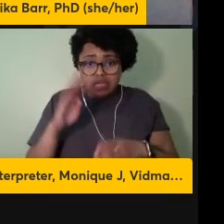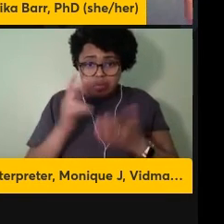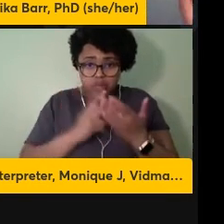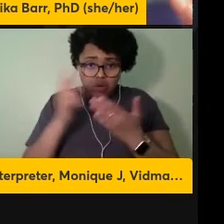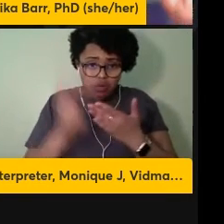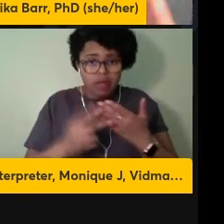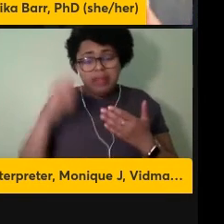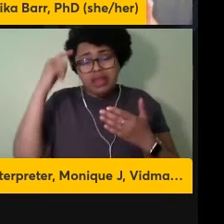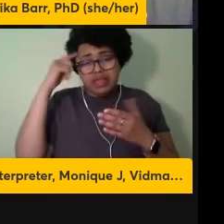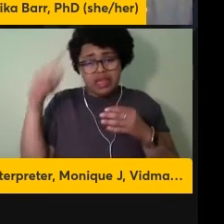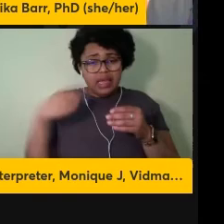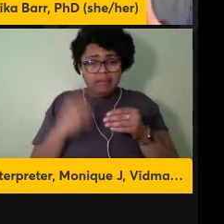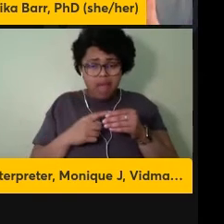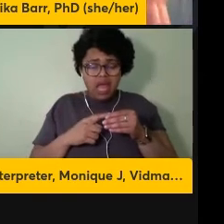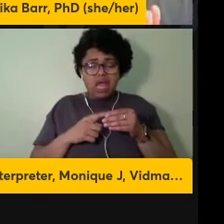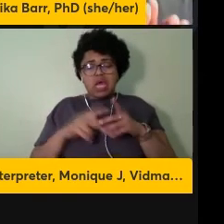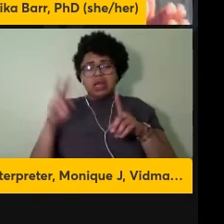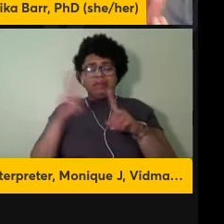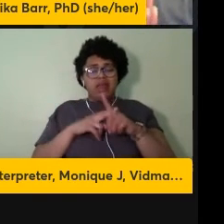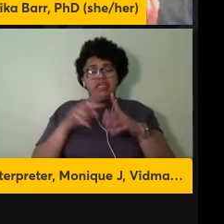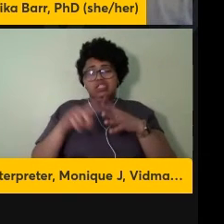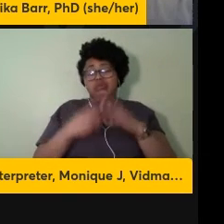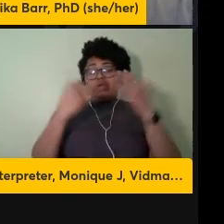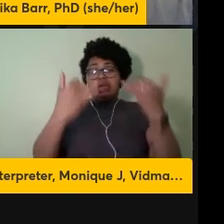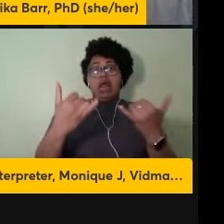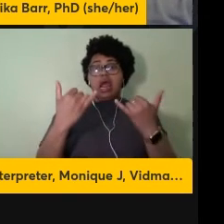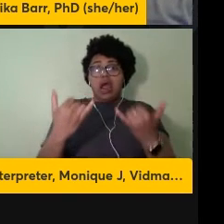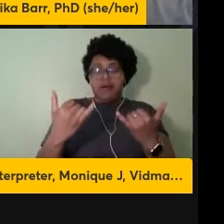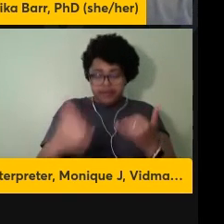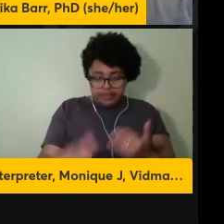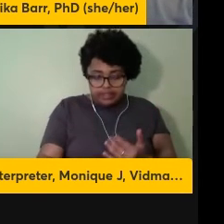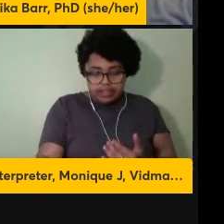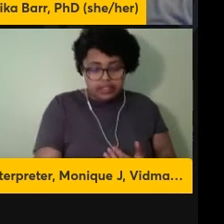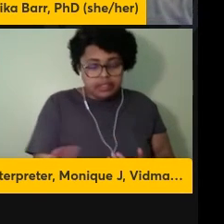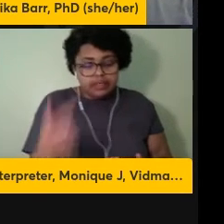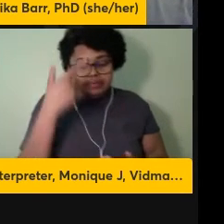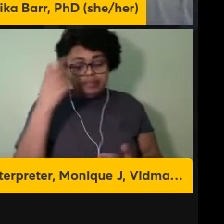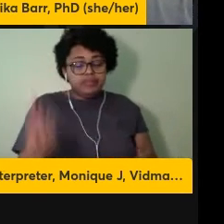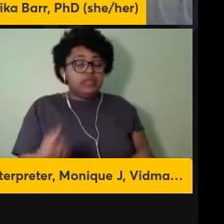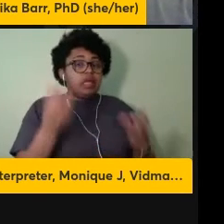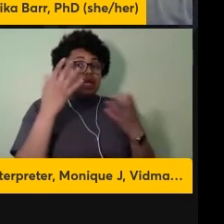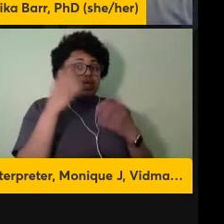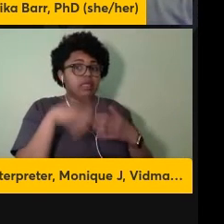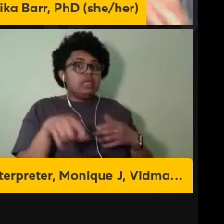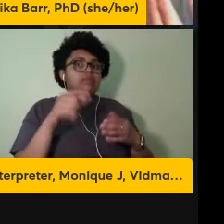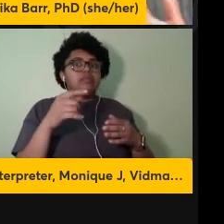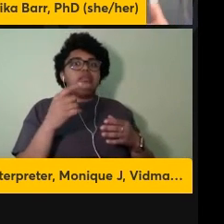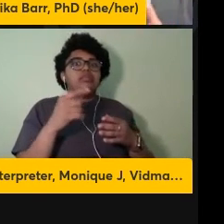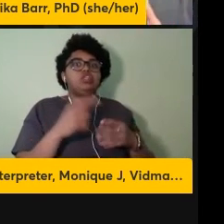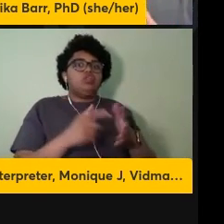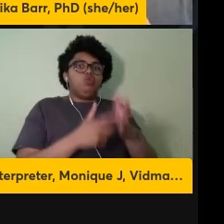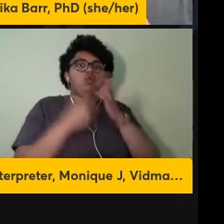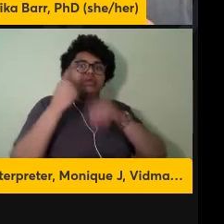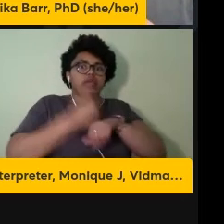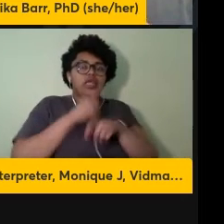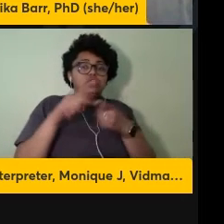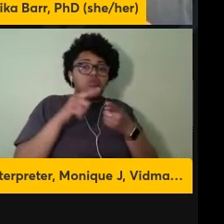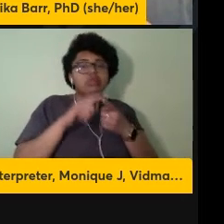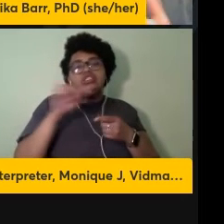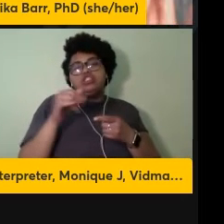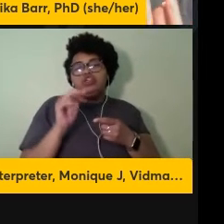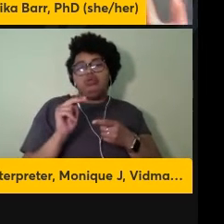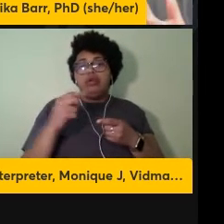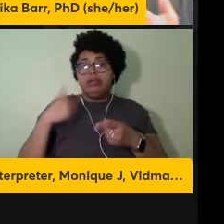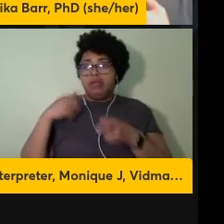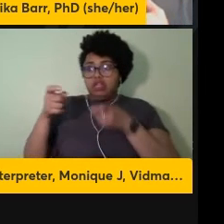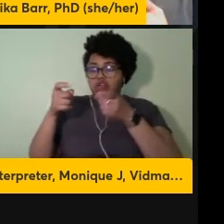maybe applying starting now, because a lot of them, the deadlines are January. So if you, for an example, I am the director